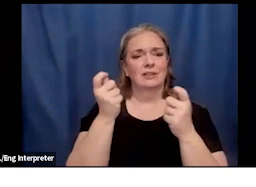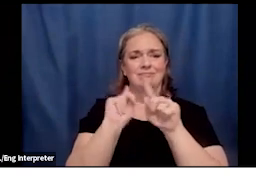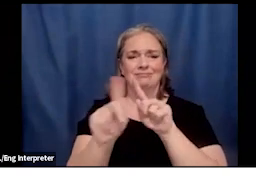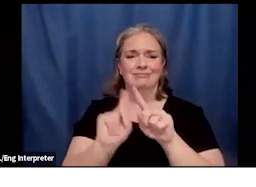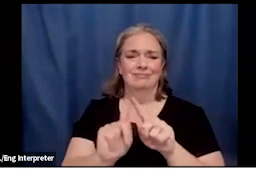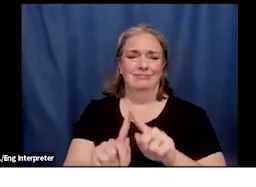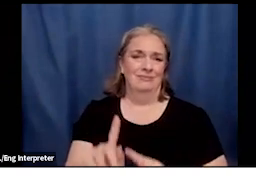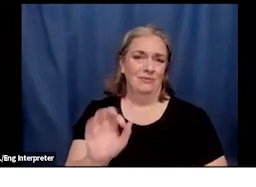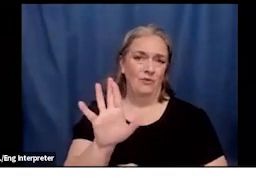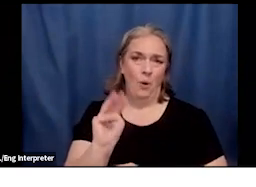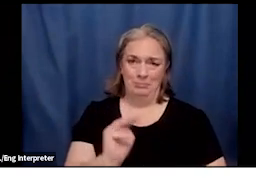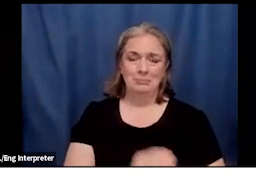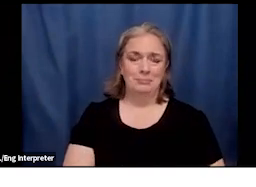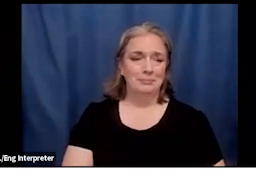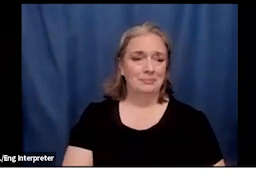this grant.